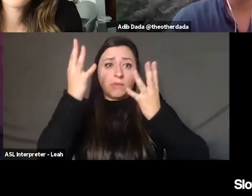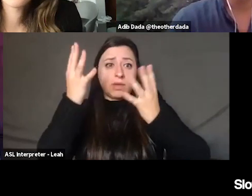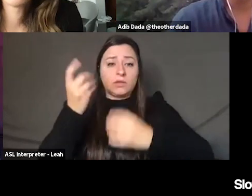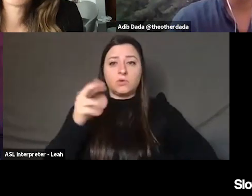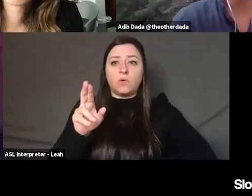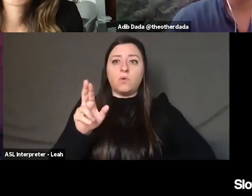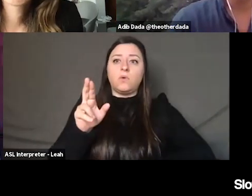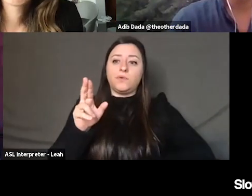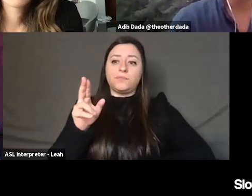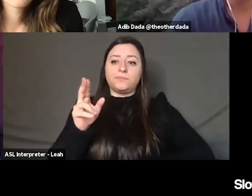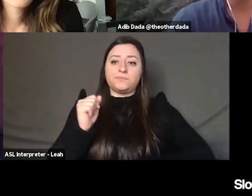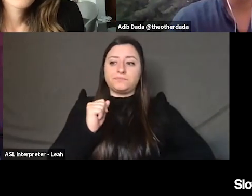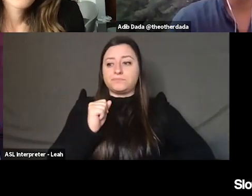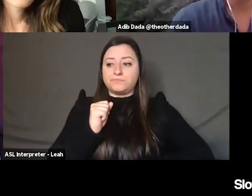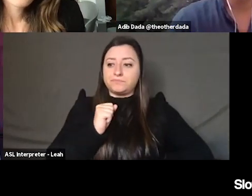least